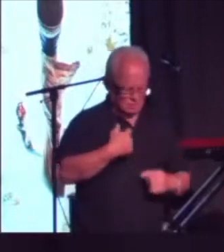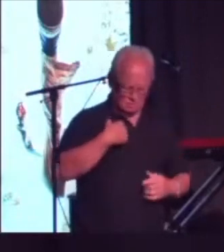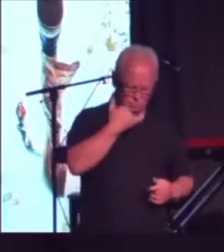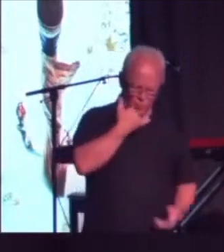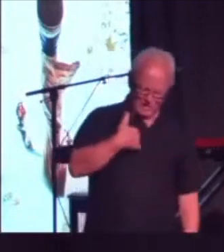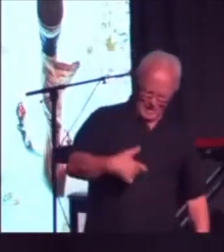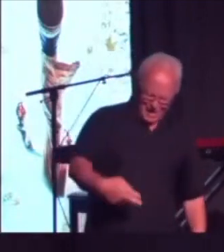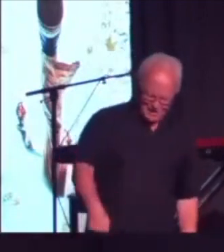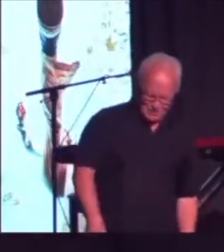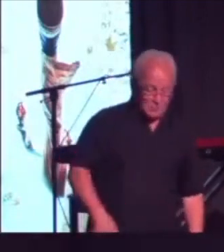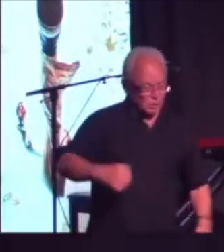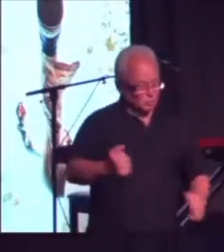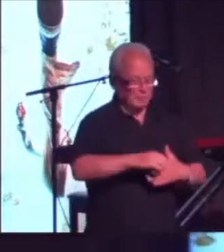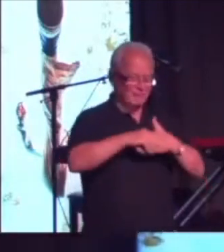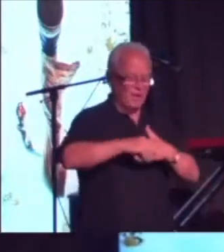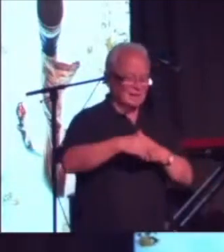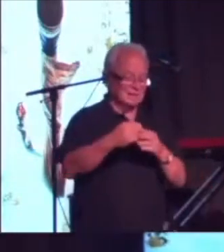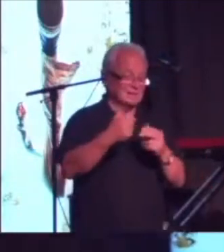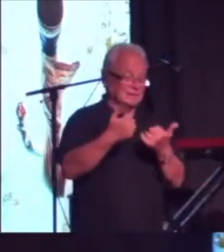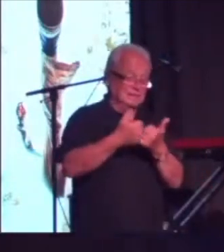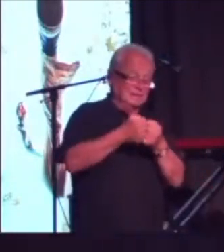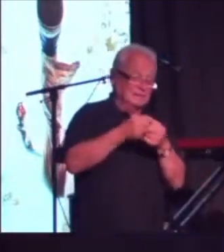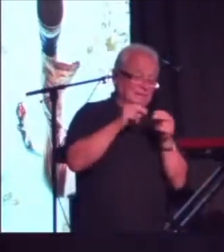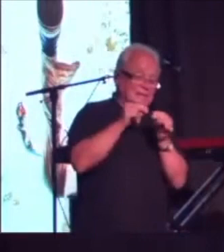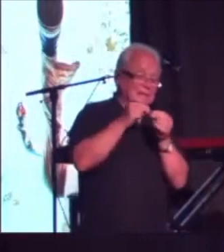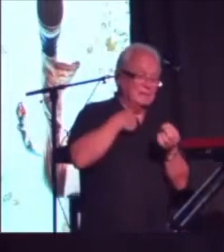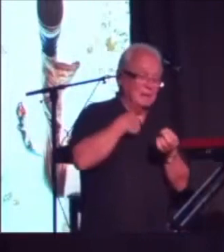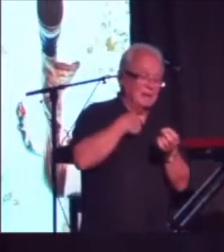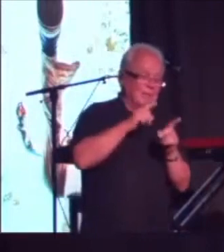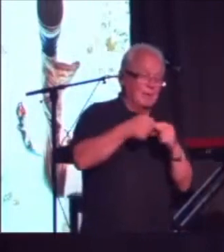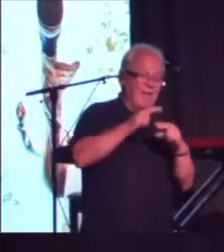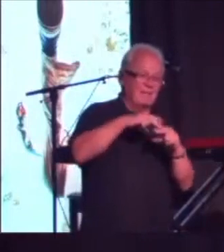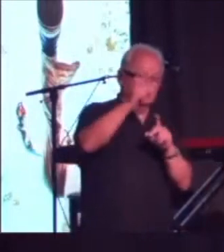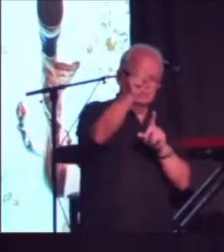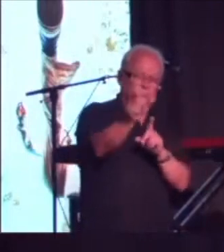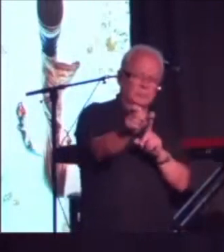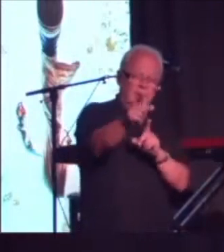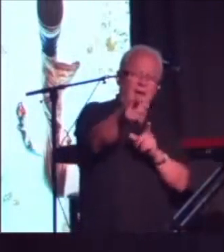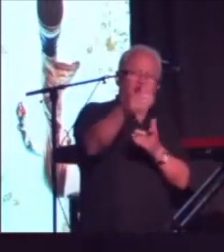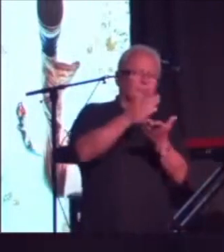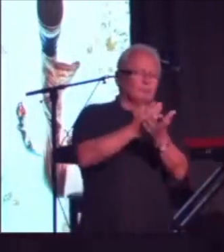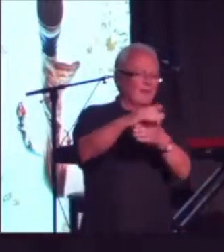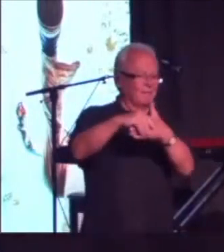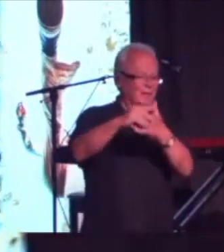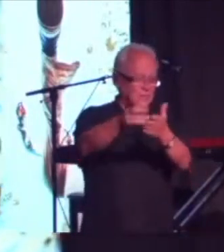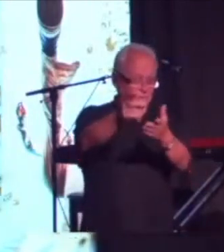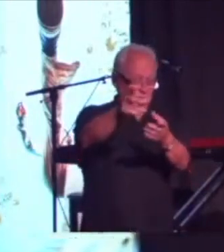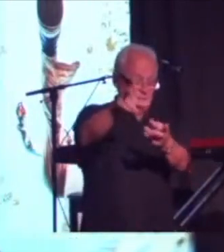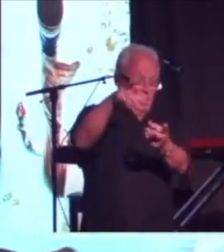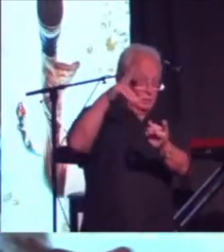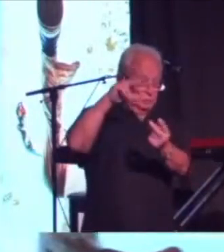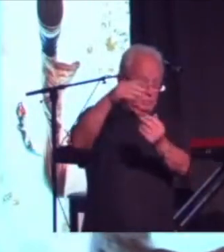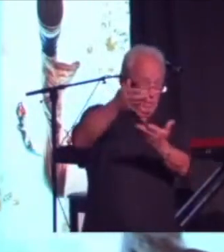here, he says that see when a genuine friend wounds you, when they challenge you in something, when they say